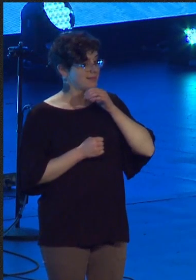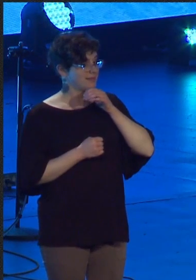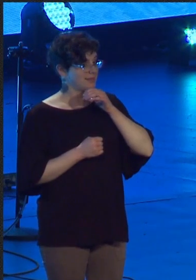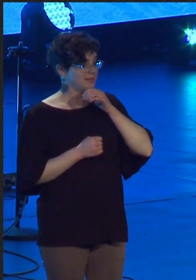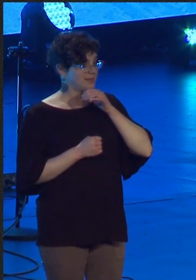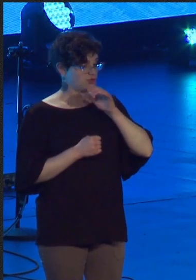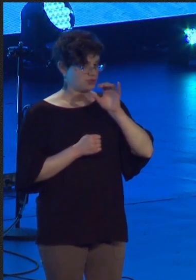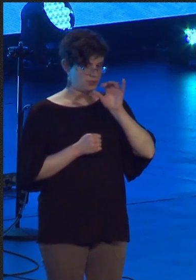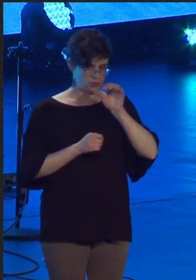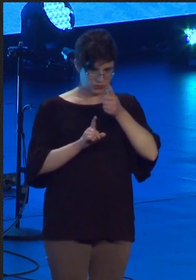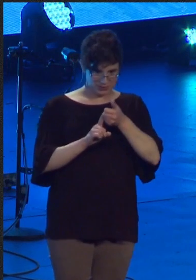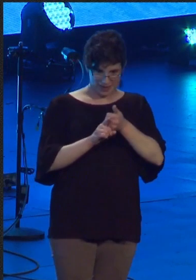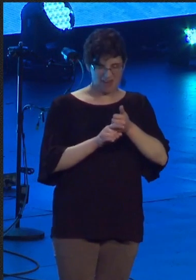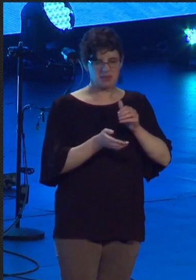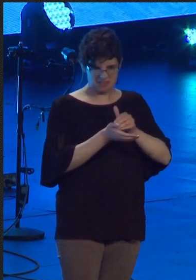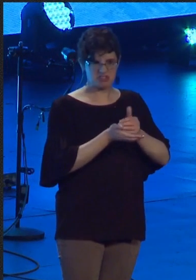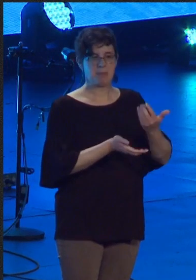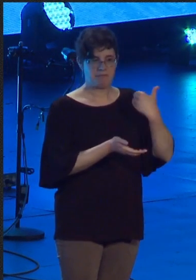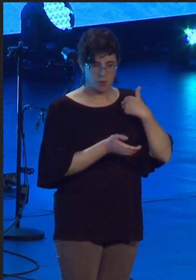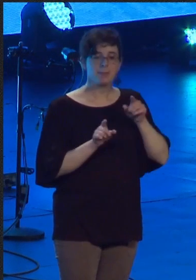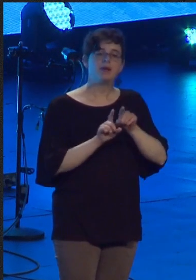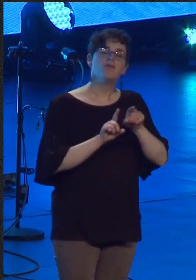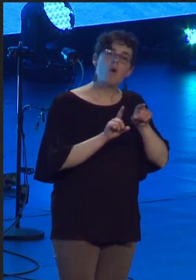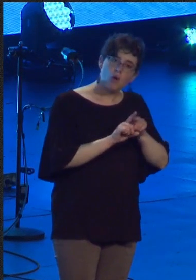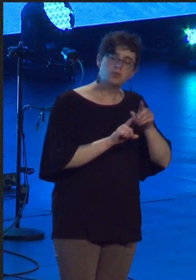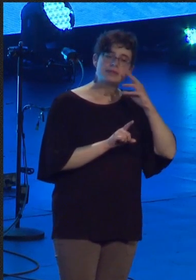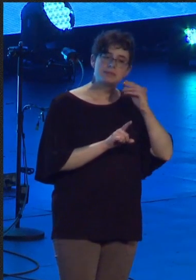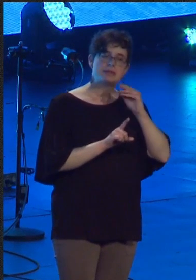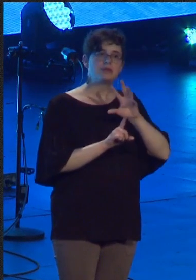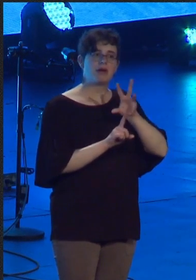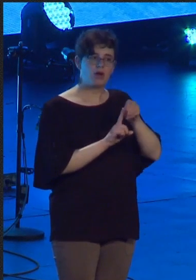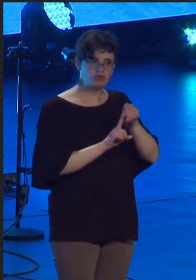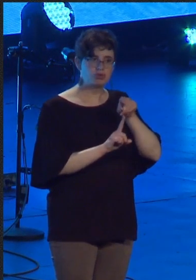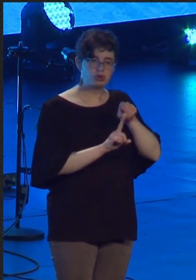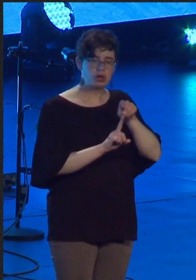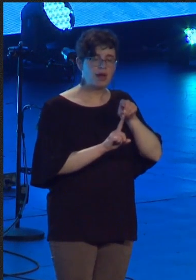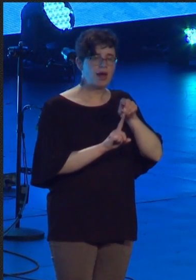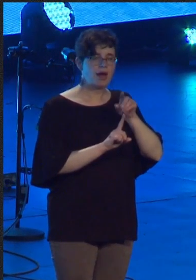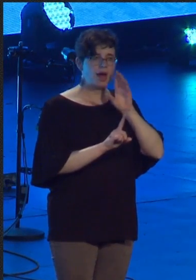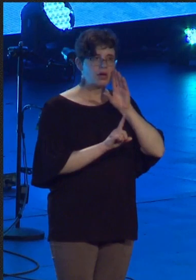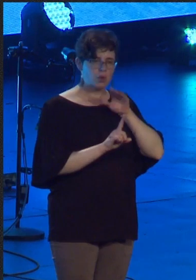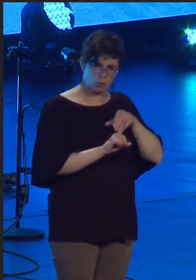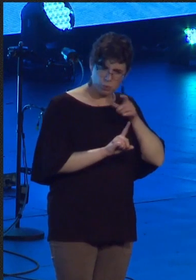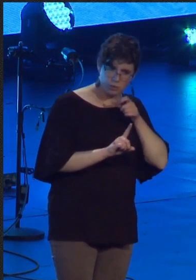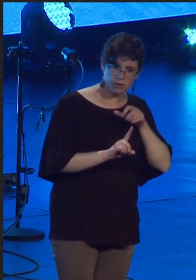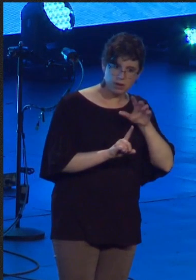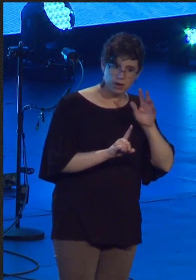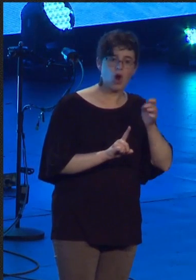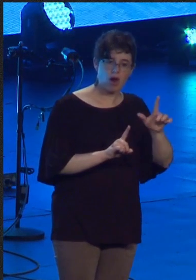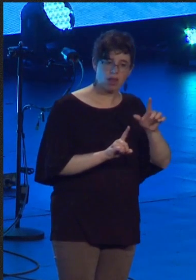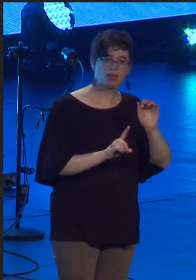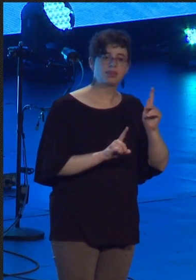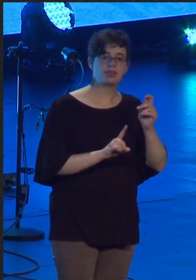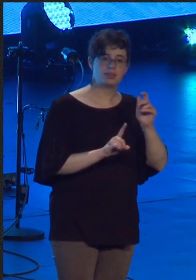a position, but you experienced the culture, you experienced it. Carl Lundquist, I know, is an influence on you, and you're